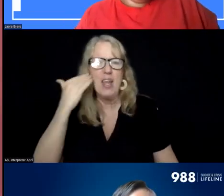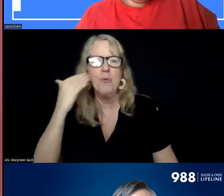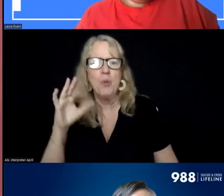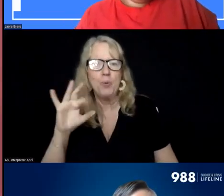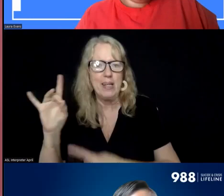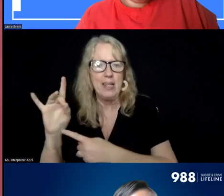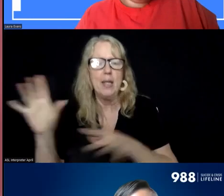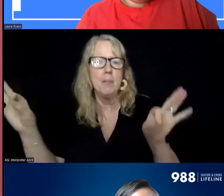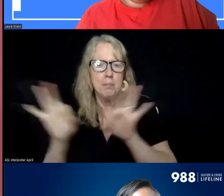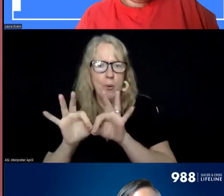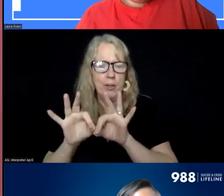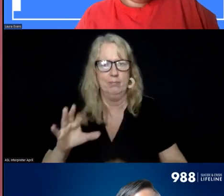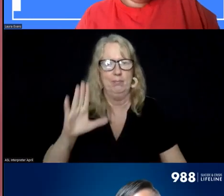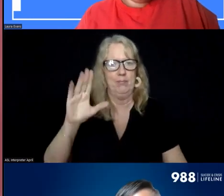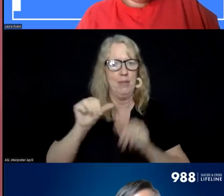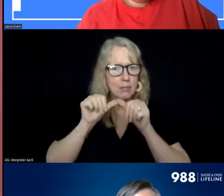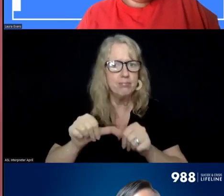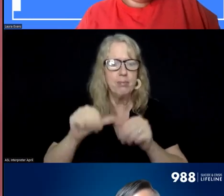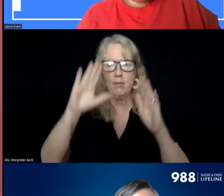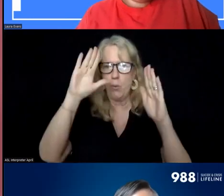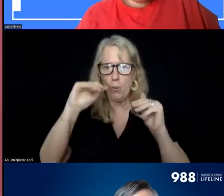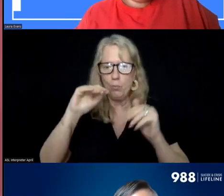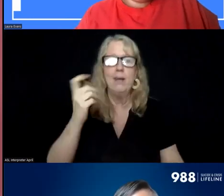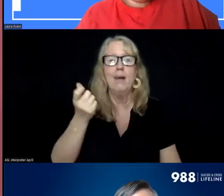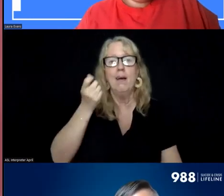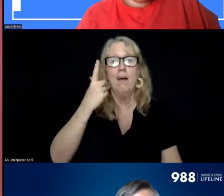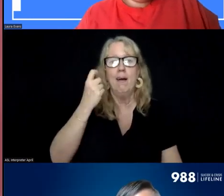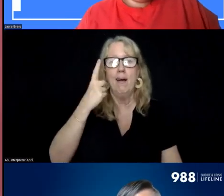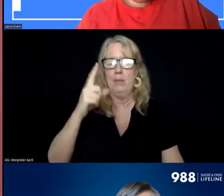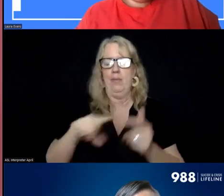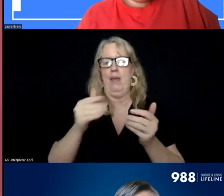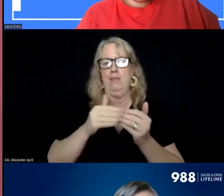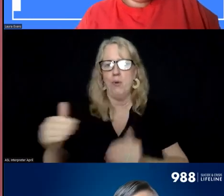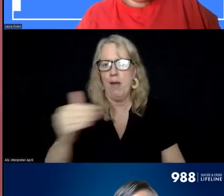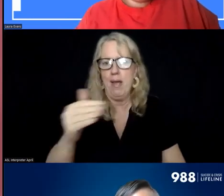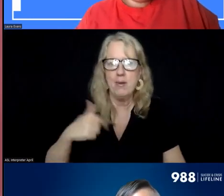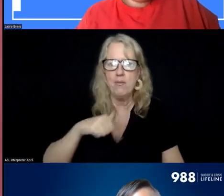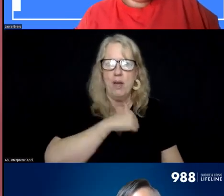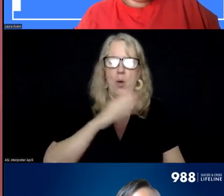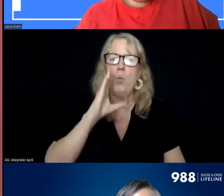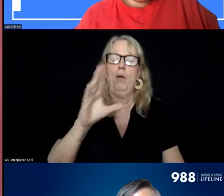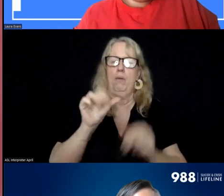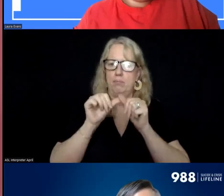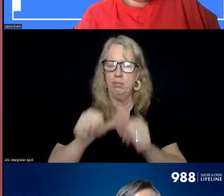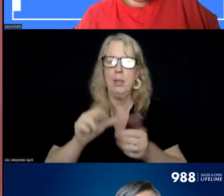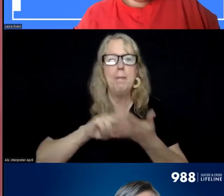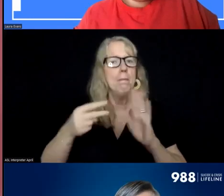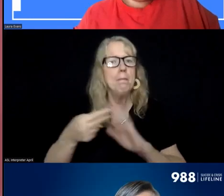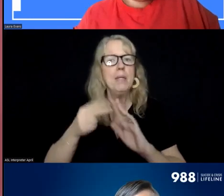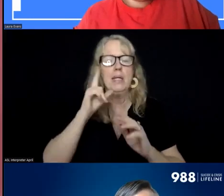so that remains my hope. However, the work that is ahead of us and will continue is not just continuing